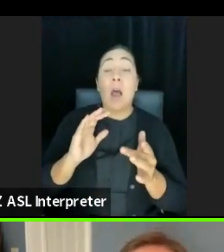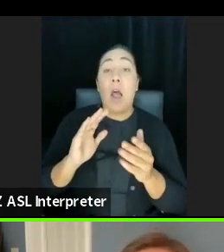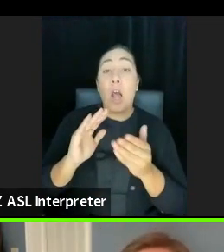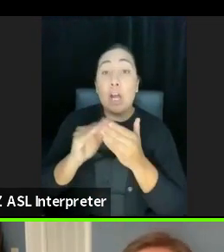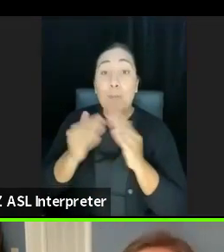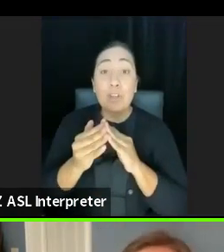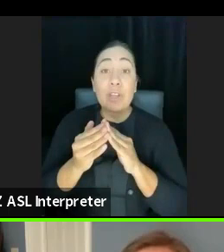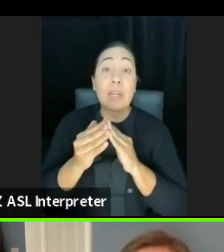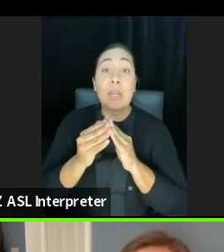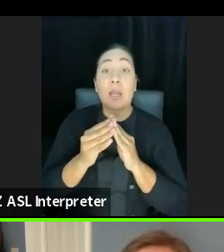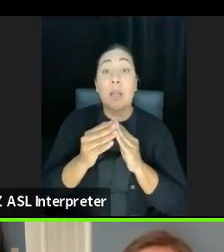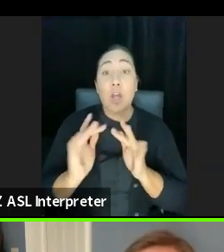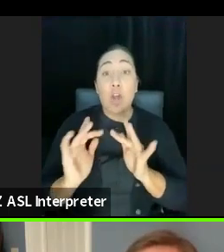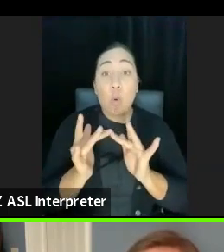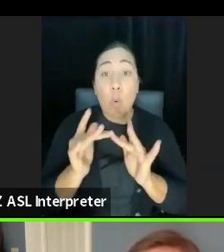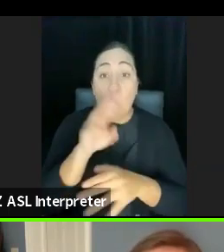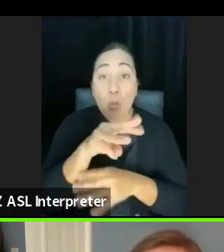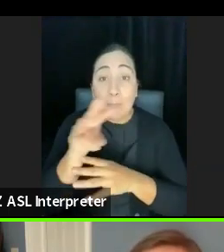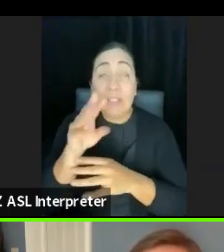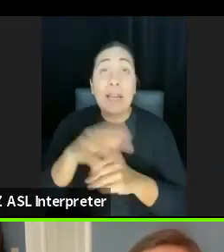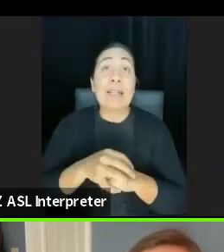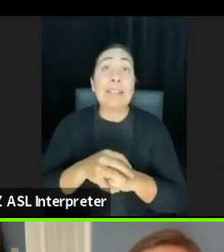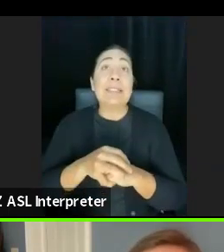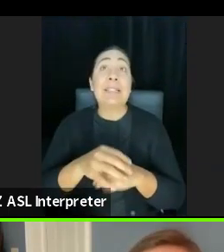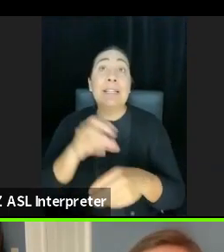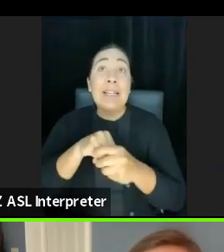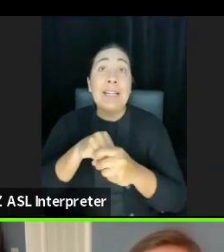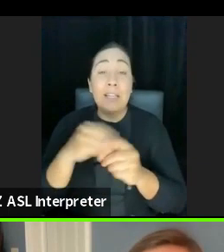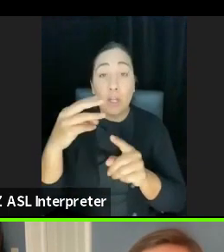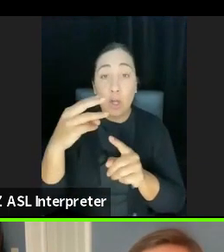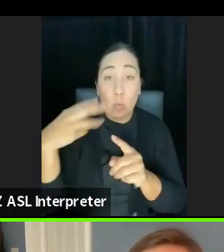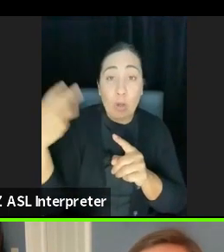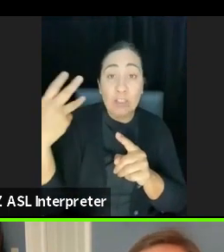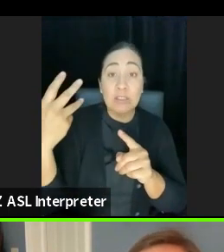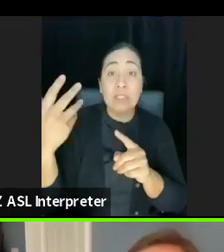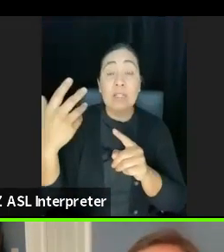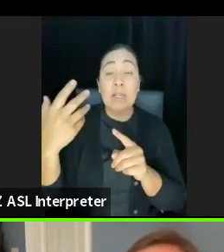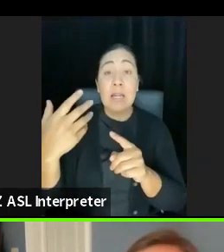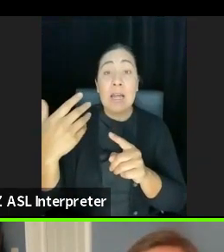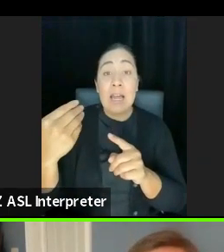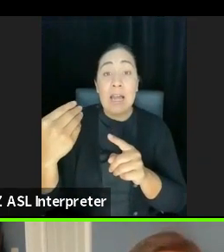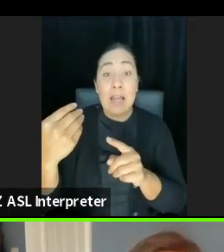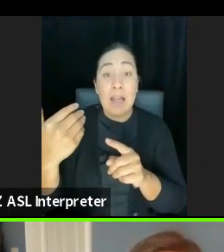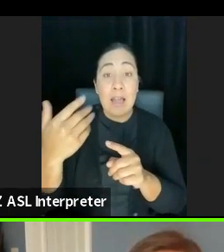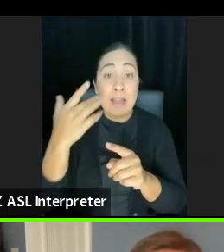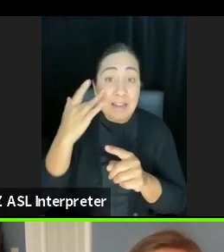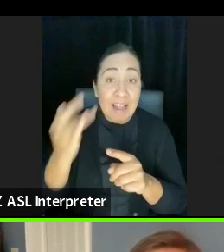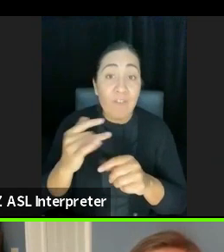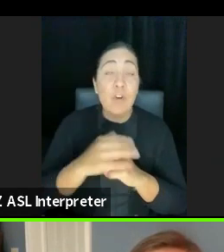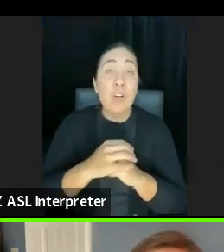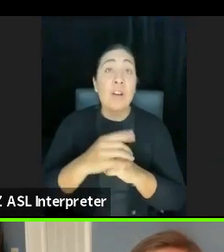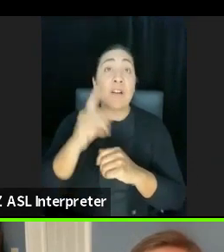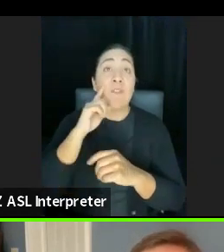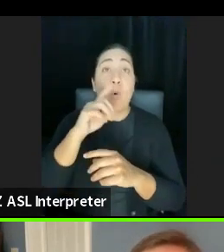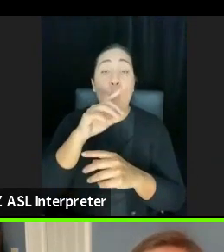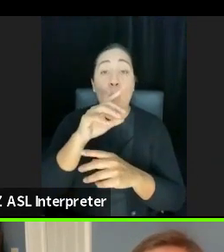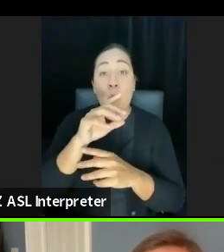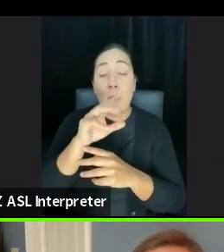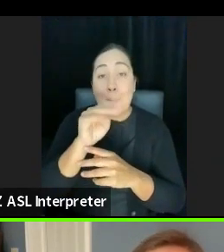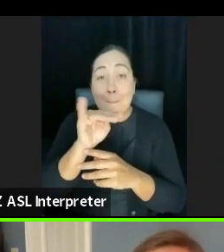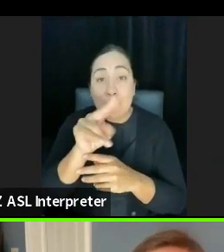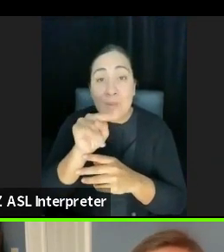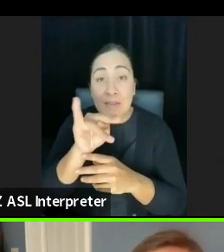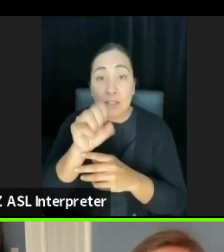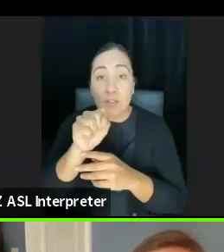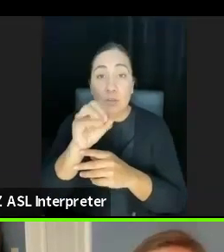Mary Welcome in Palouse, Washington, Blue Sky Center in New Cayuma, California, Fergus Falls, Minnesota. There's some really